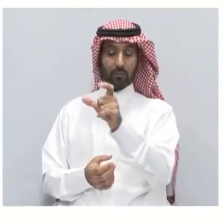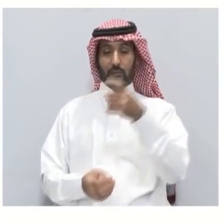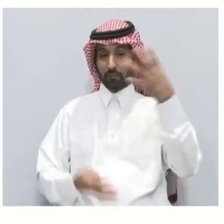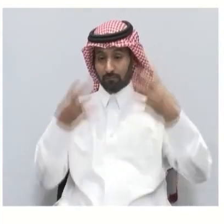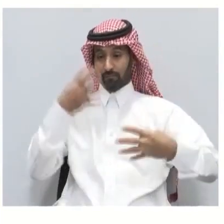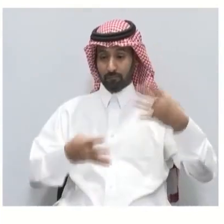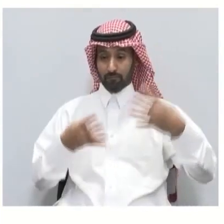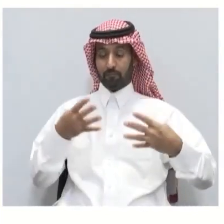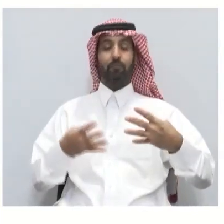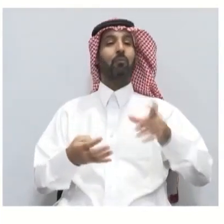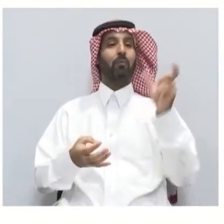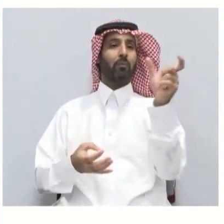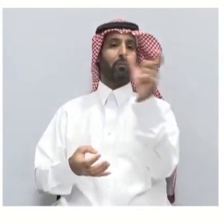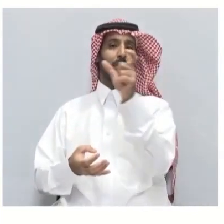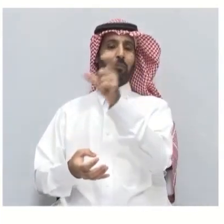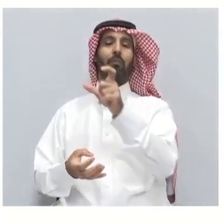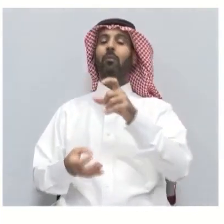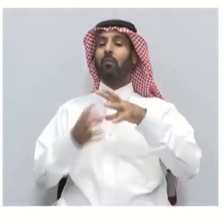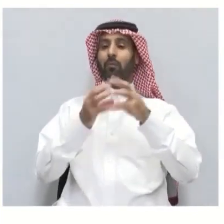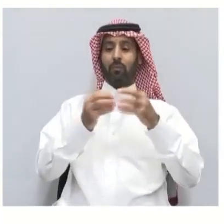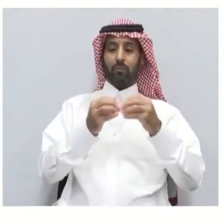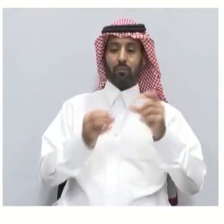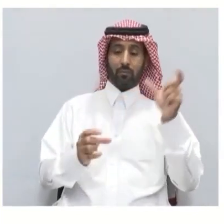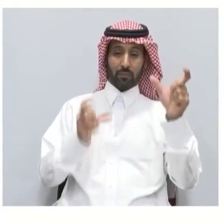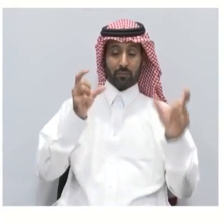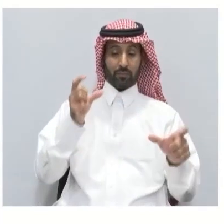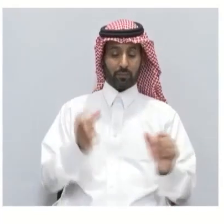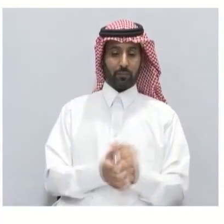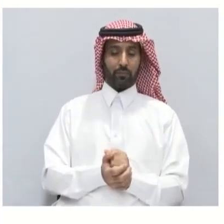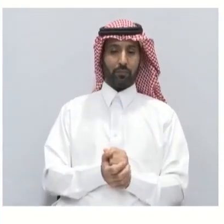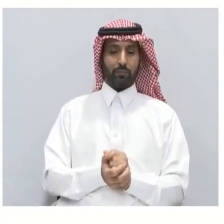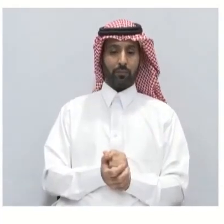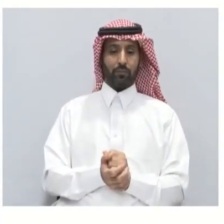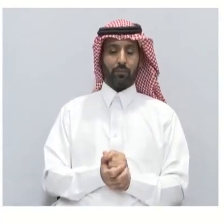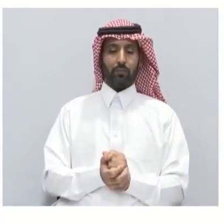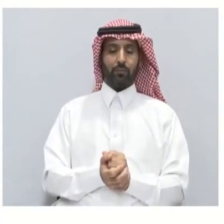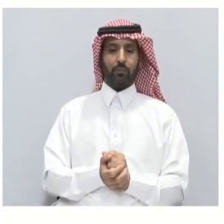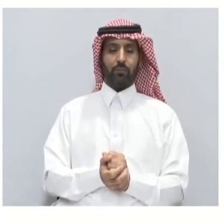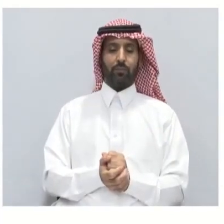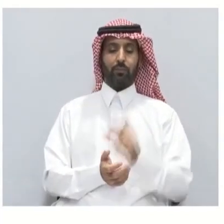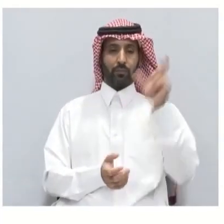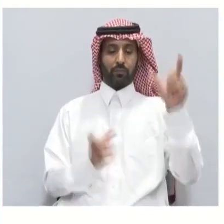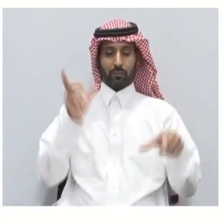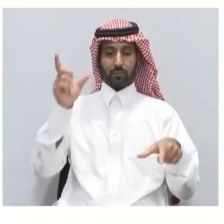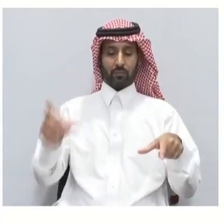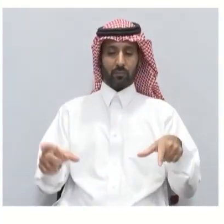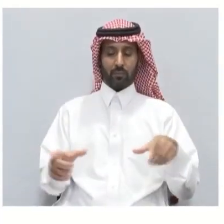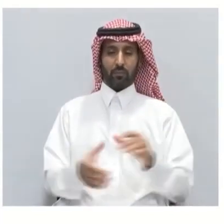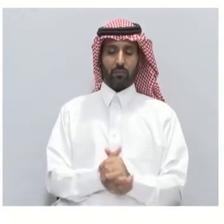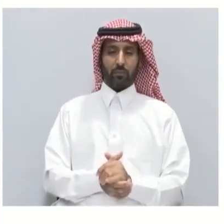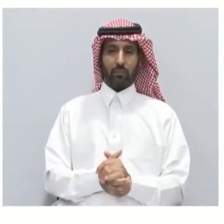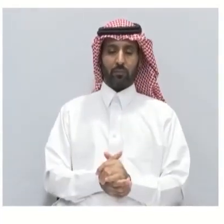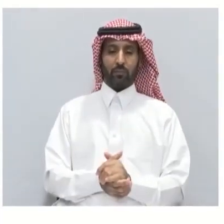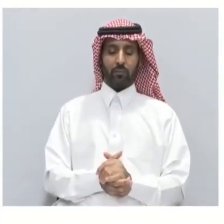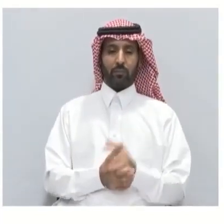with their meanings. We have decline, unauthorized, abandon, inmate, misdemeanor, and the word hijack. And